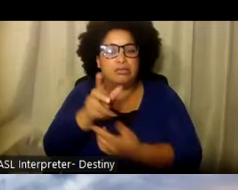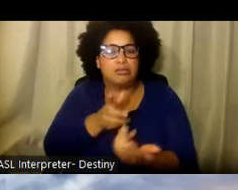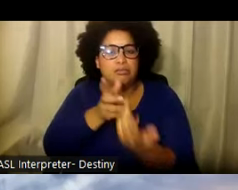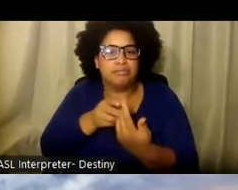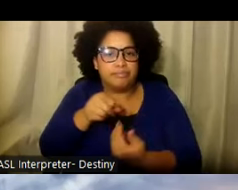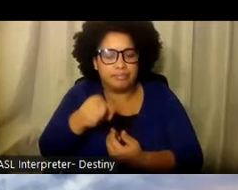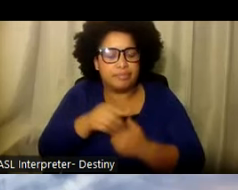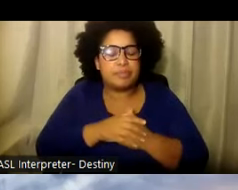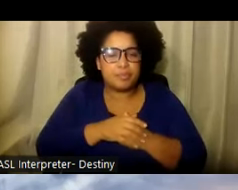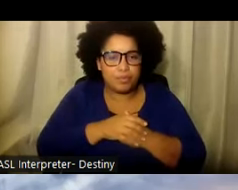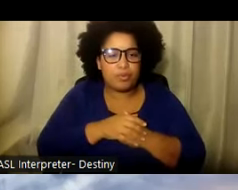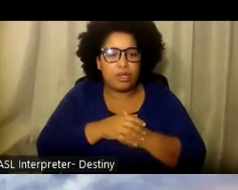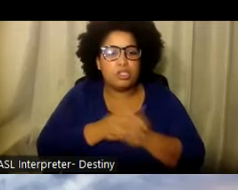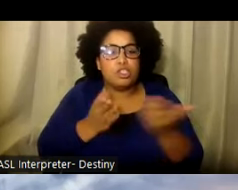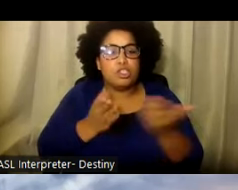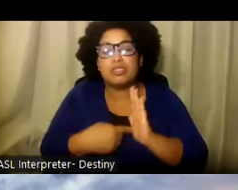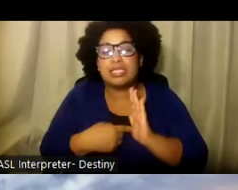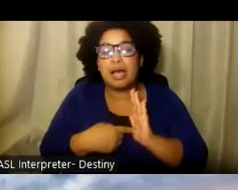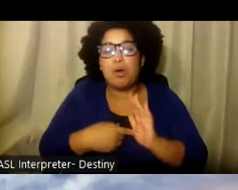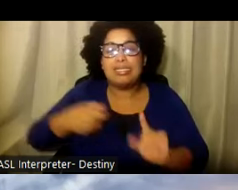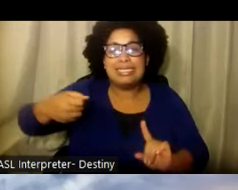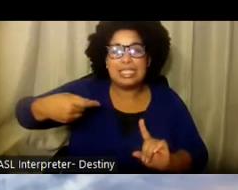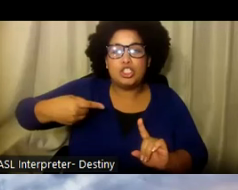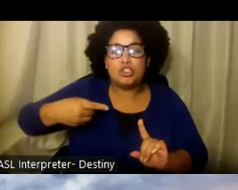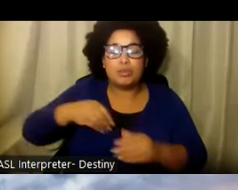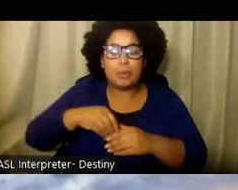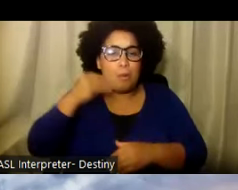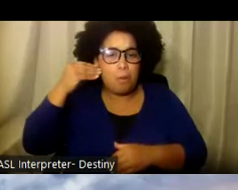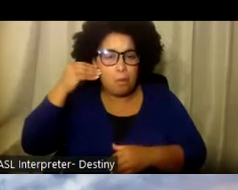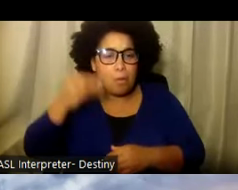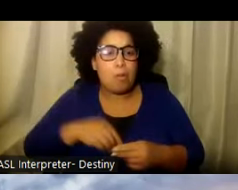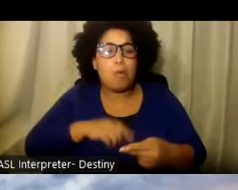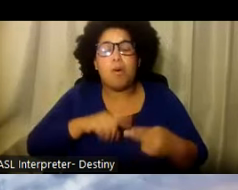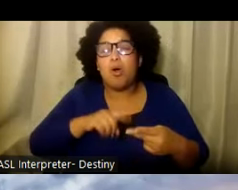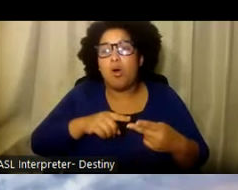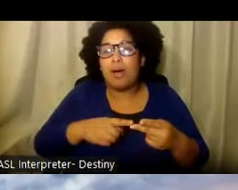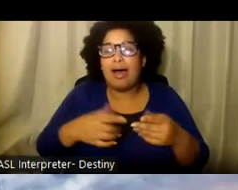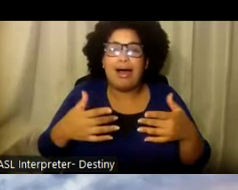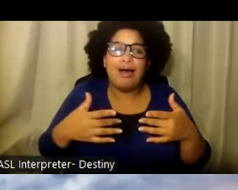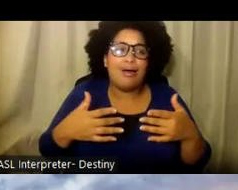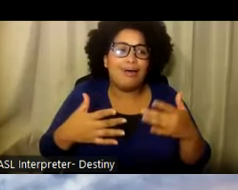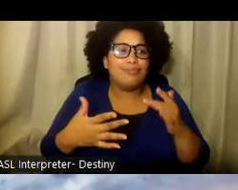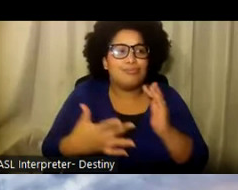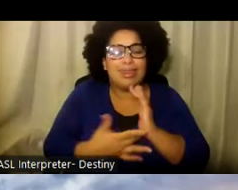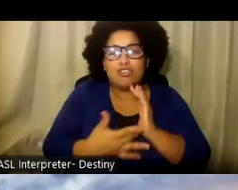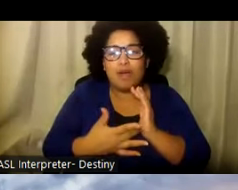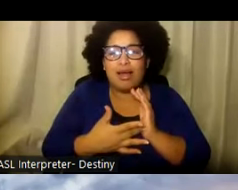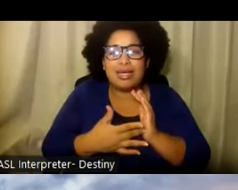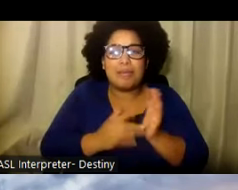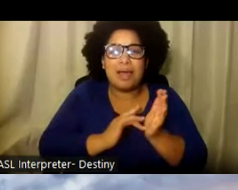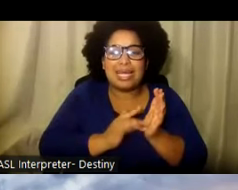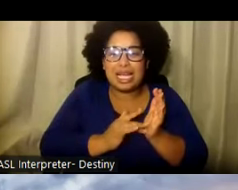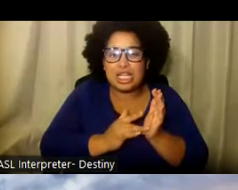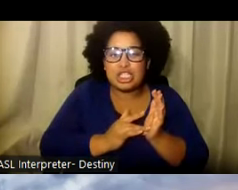Services can include things like sensors in the home and electronic medication dispensers. It could also provide